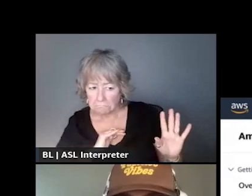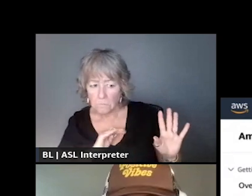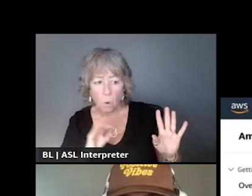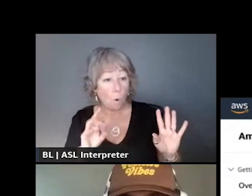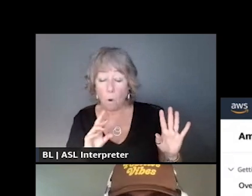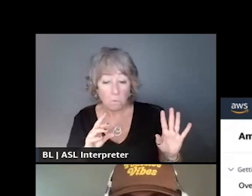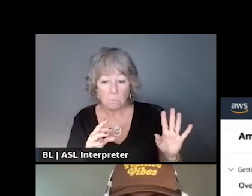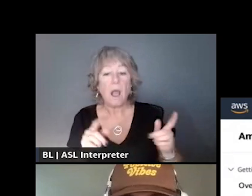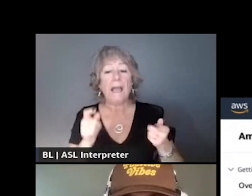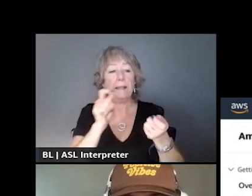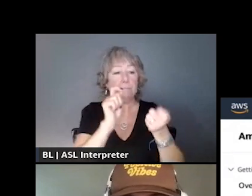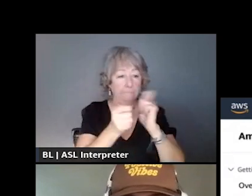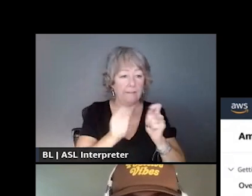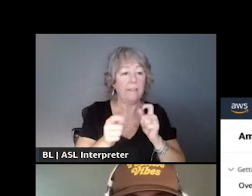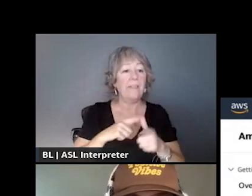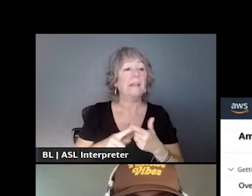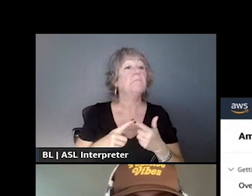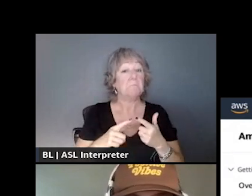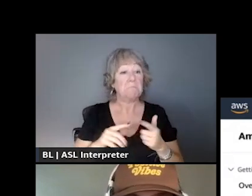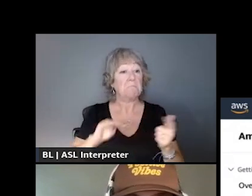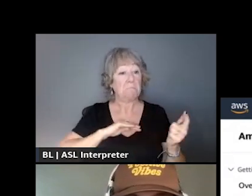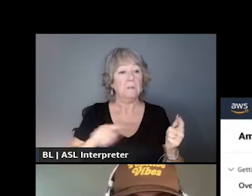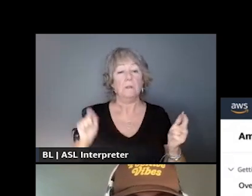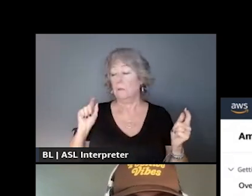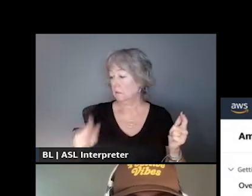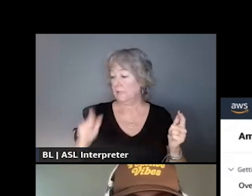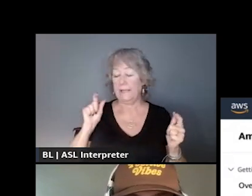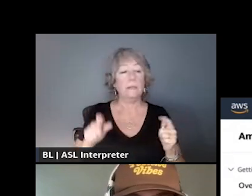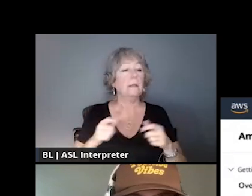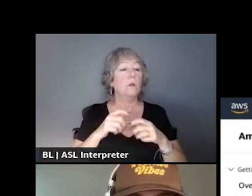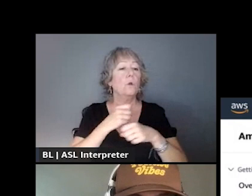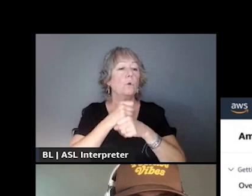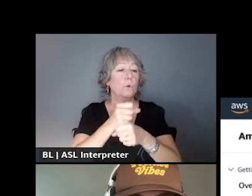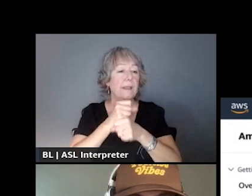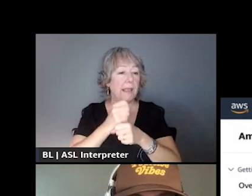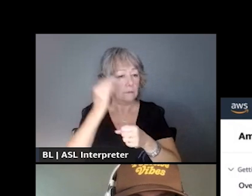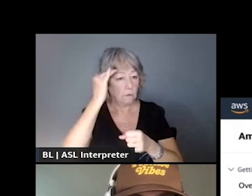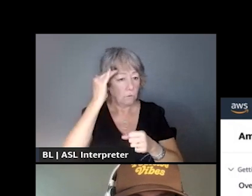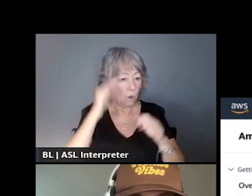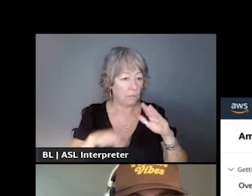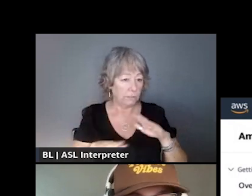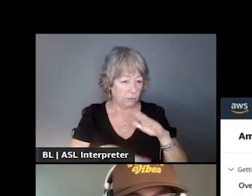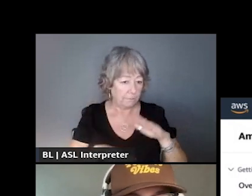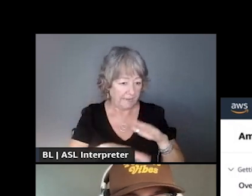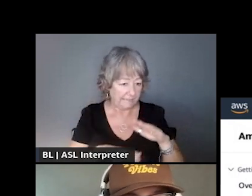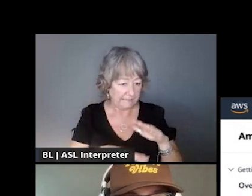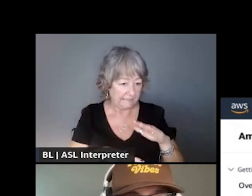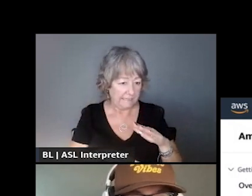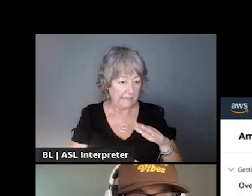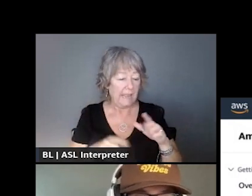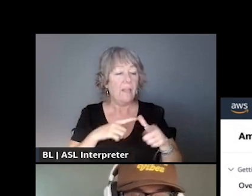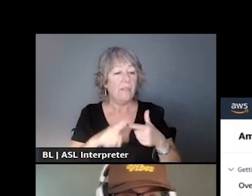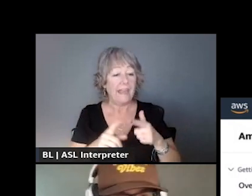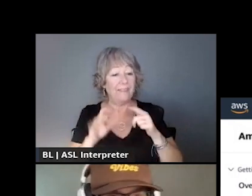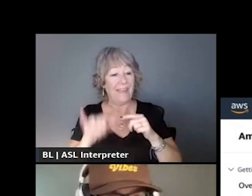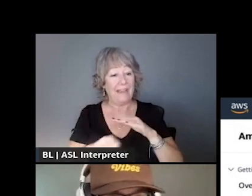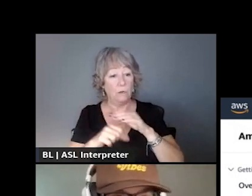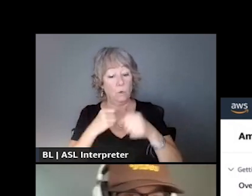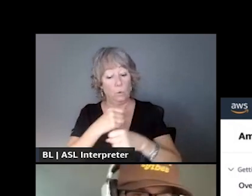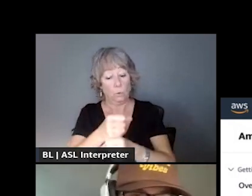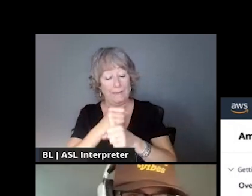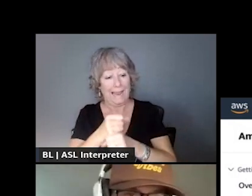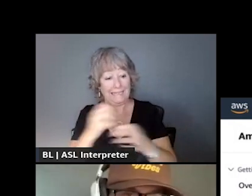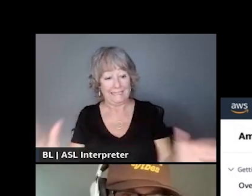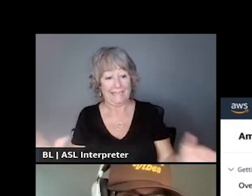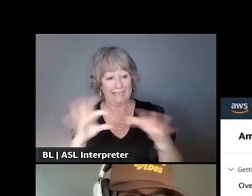I can hit create knowledge base, which then starts to which then creates this connection between Bedrock